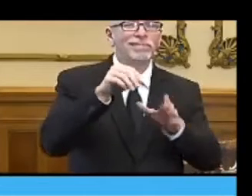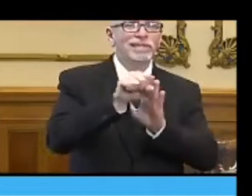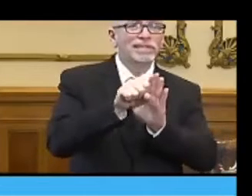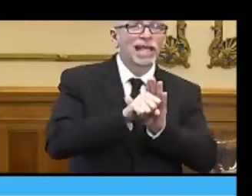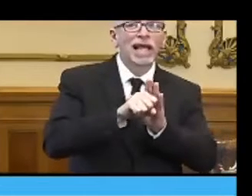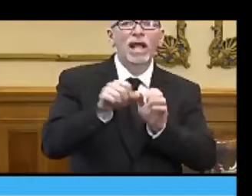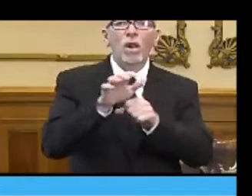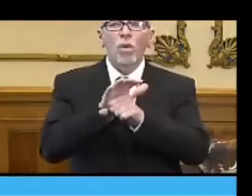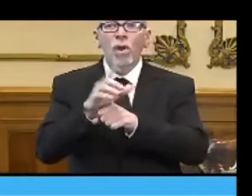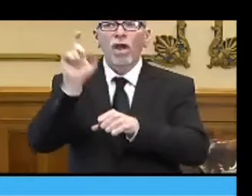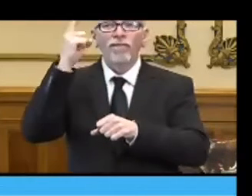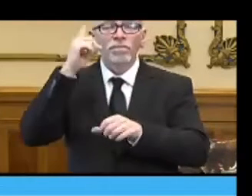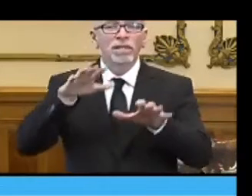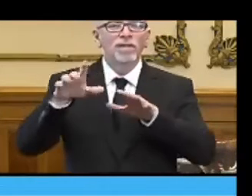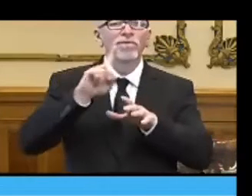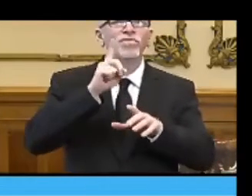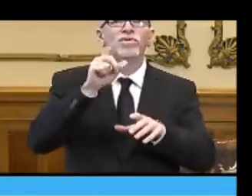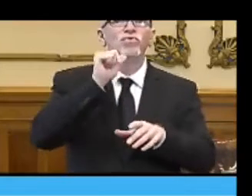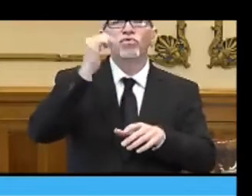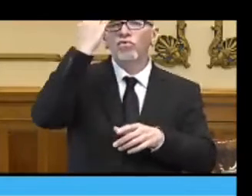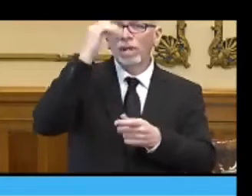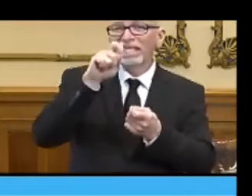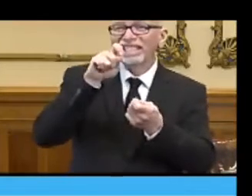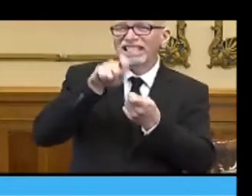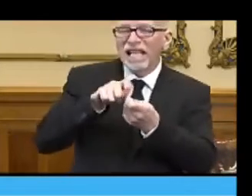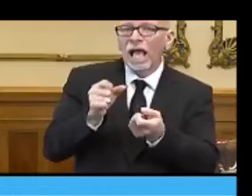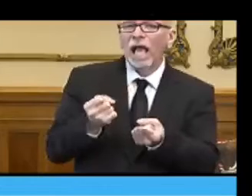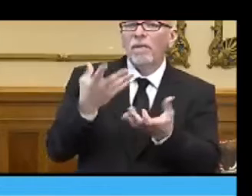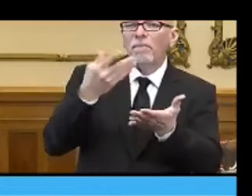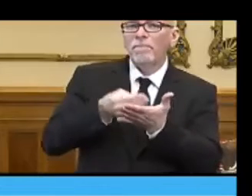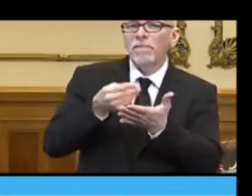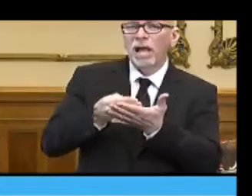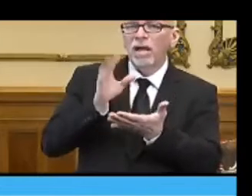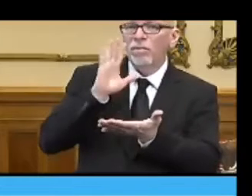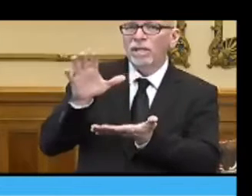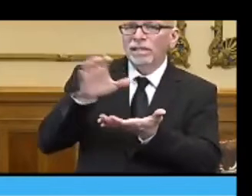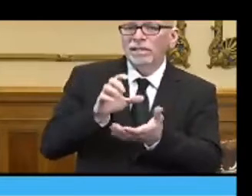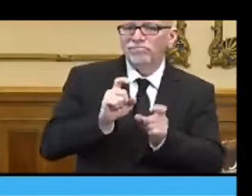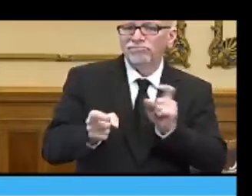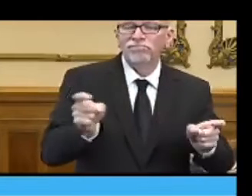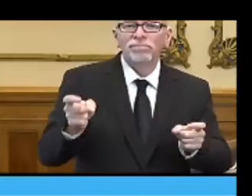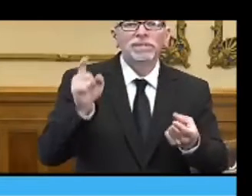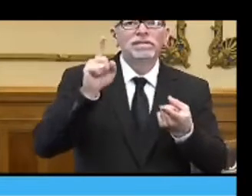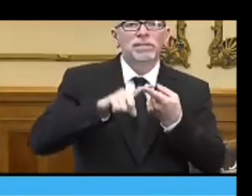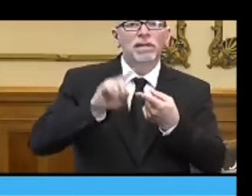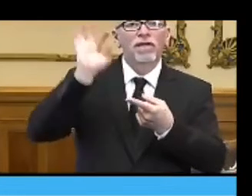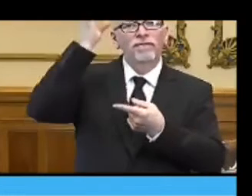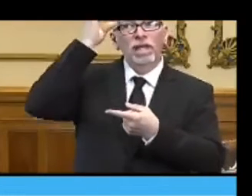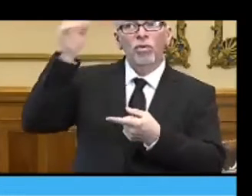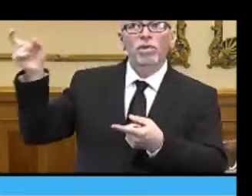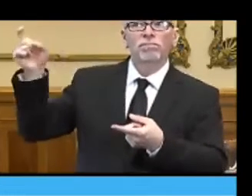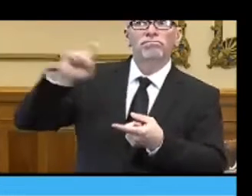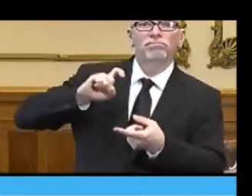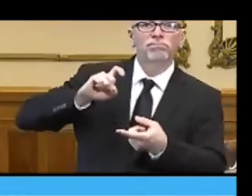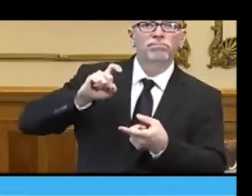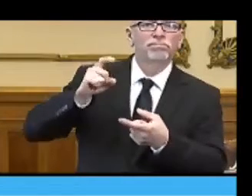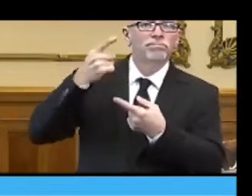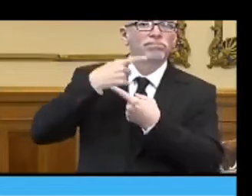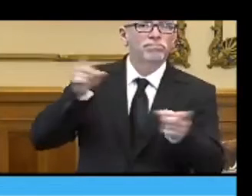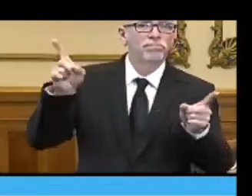and local governments will really not know what the actual dollar amount is until the federal awards come